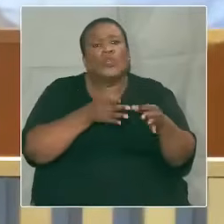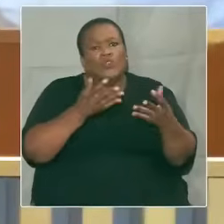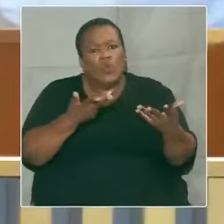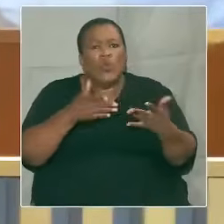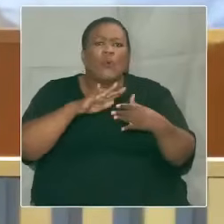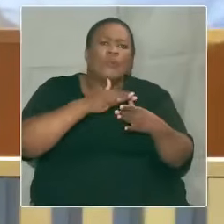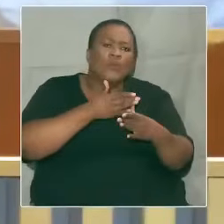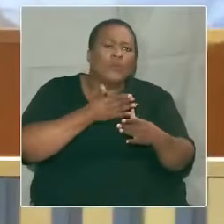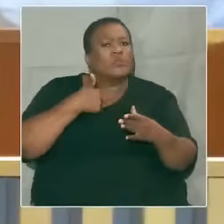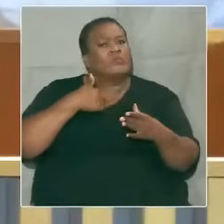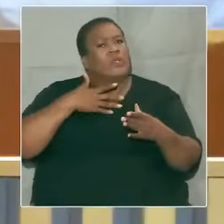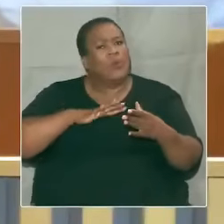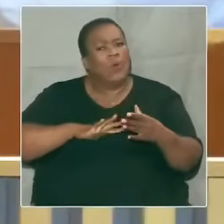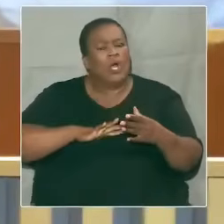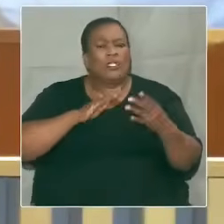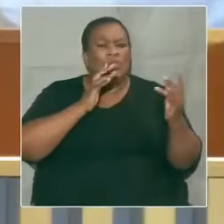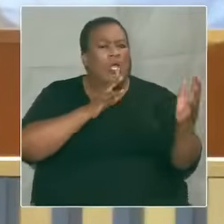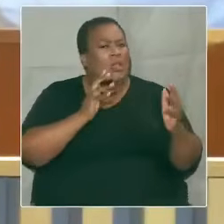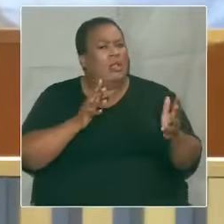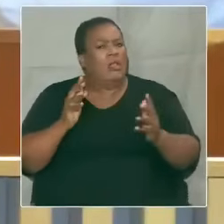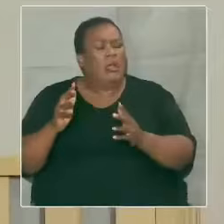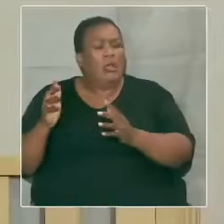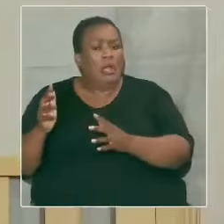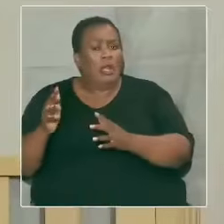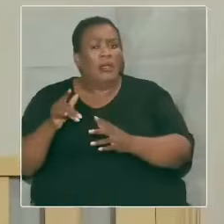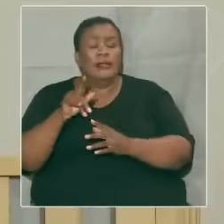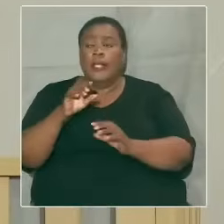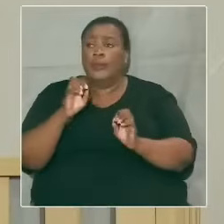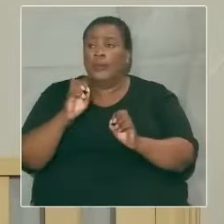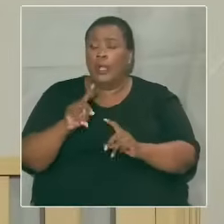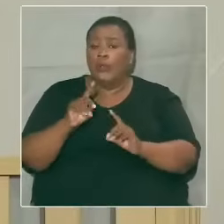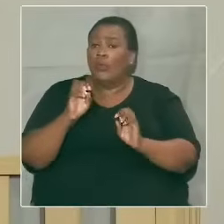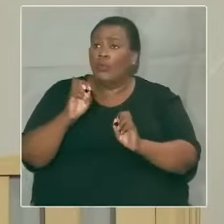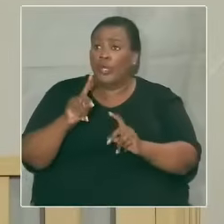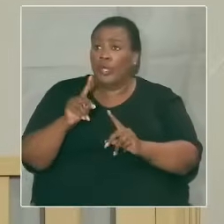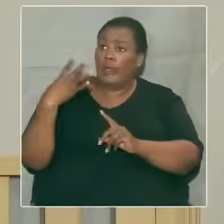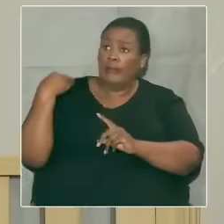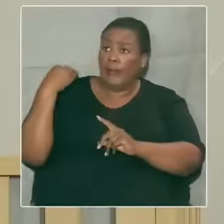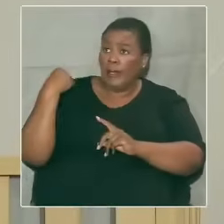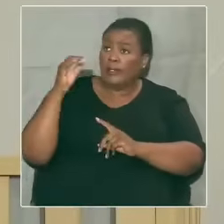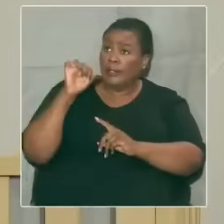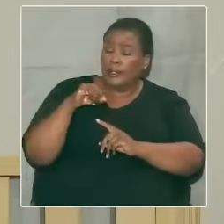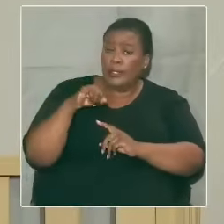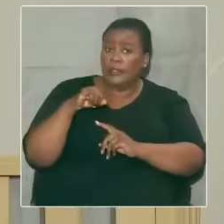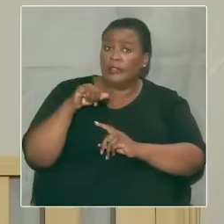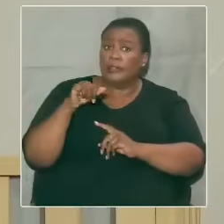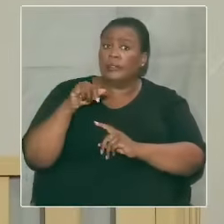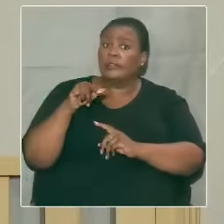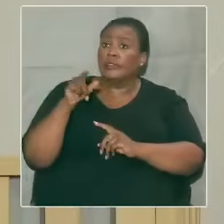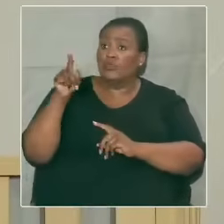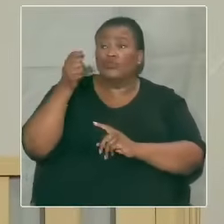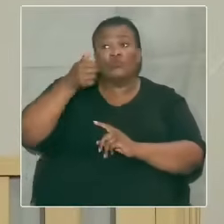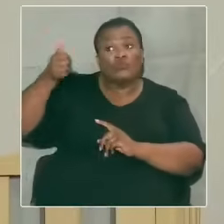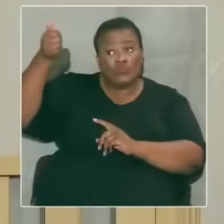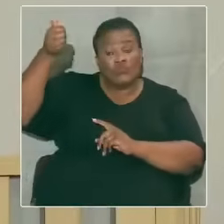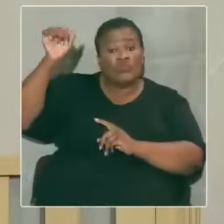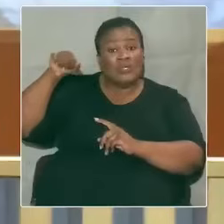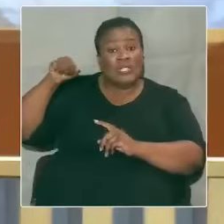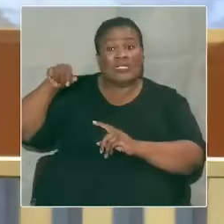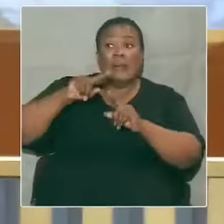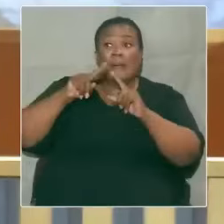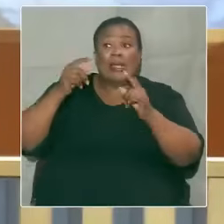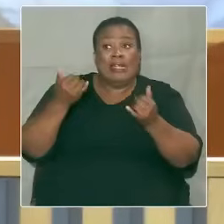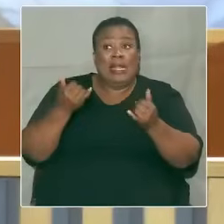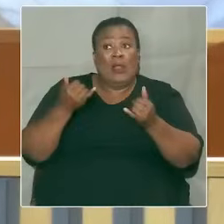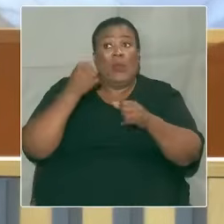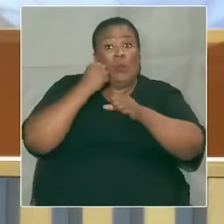herself satisfactorily to you, Yeah, would you then say, Minister, even though you are encroaching onto